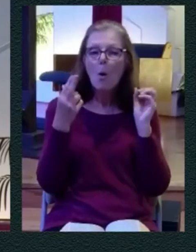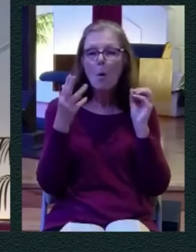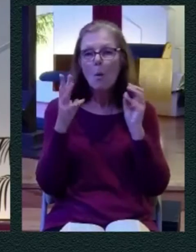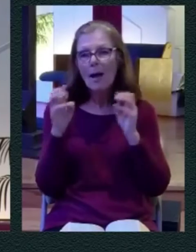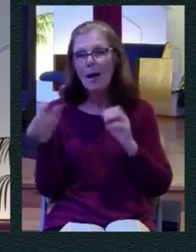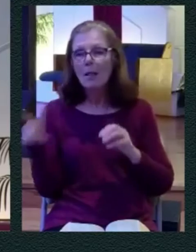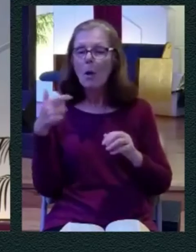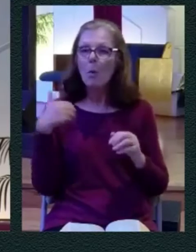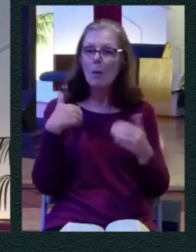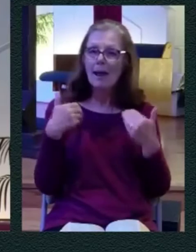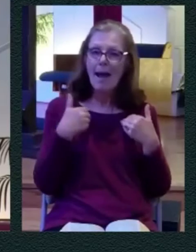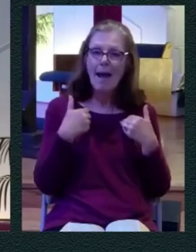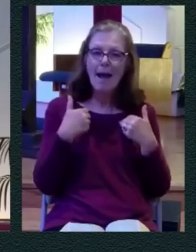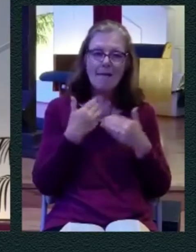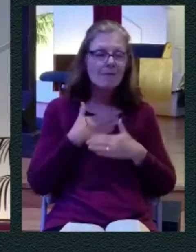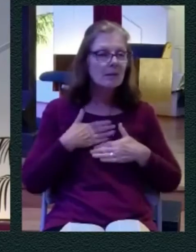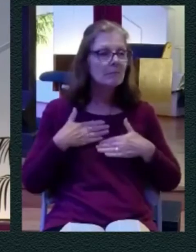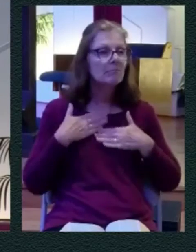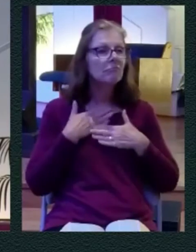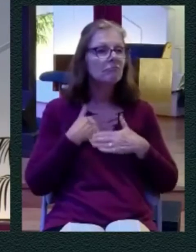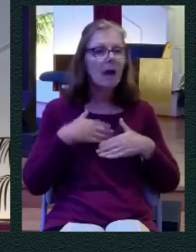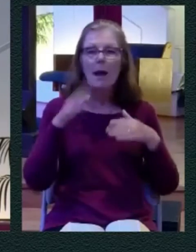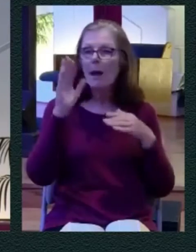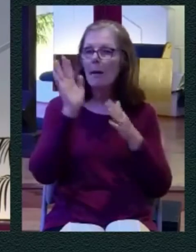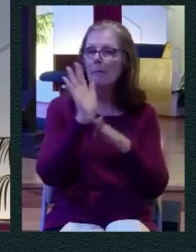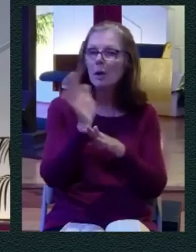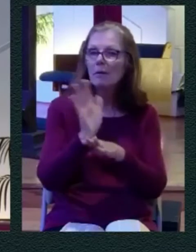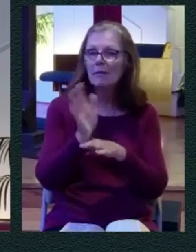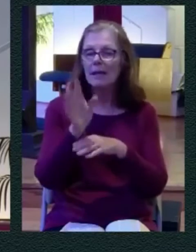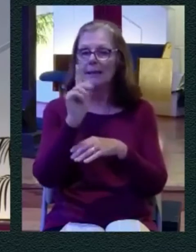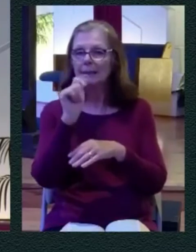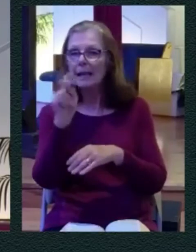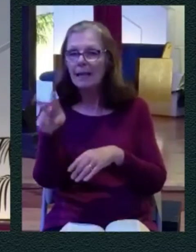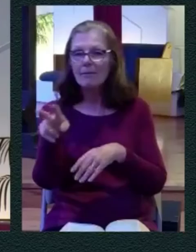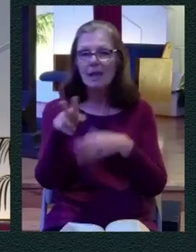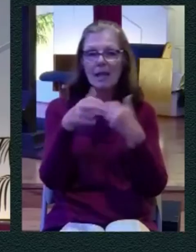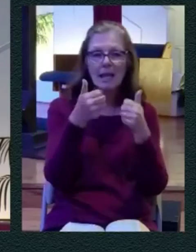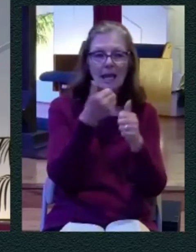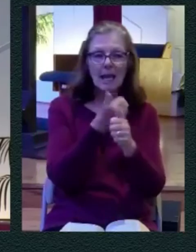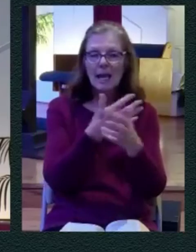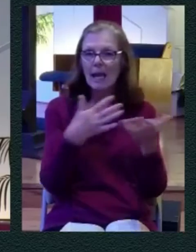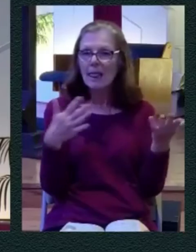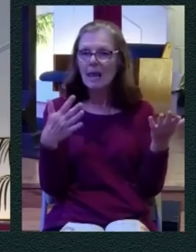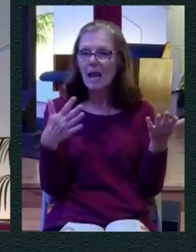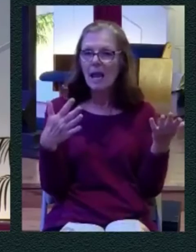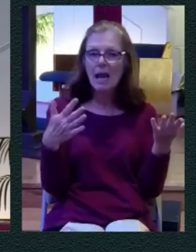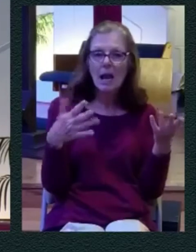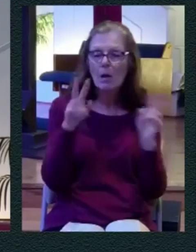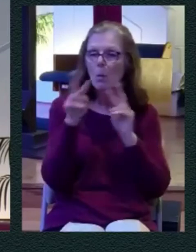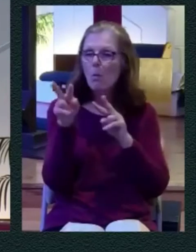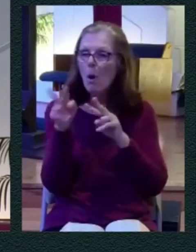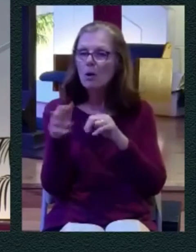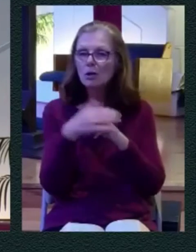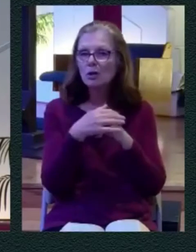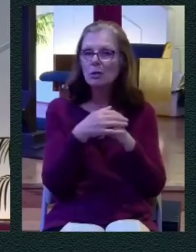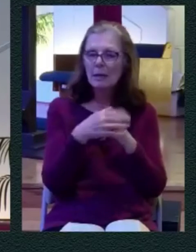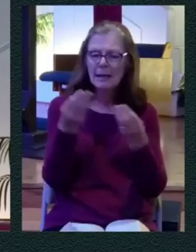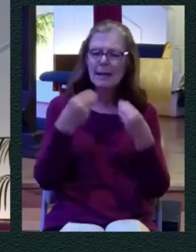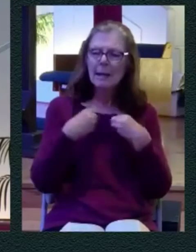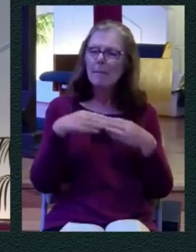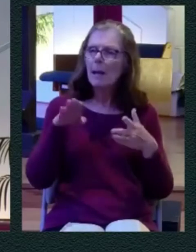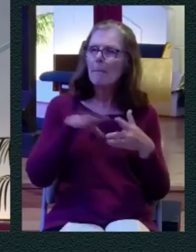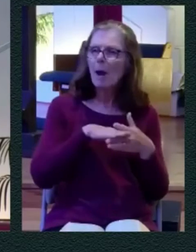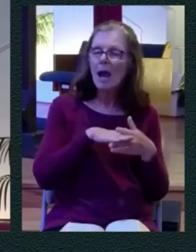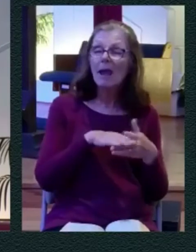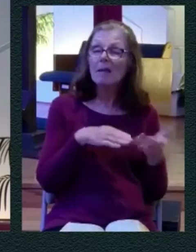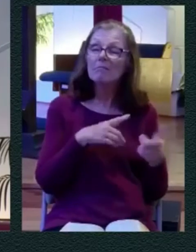and multitude forms of escape. Just give me a little break. I'll find a place where these things